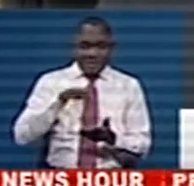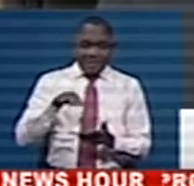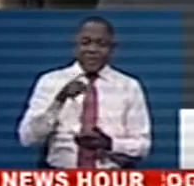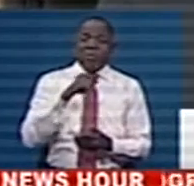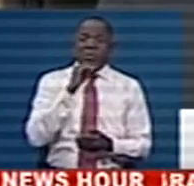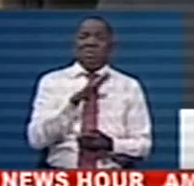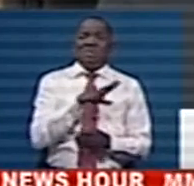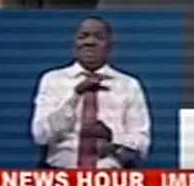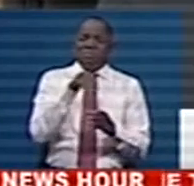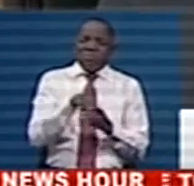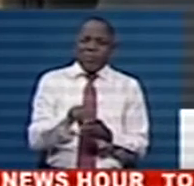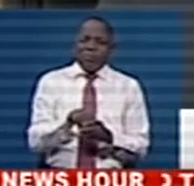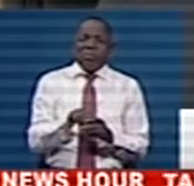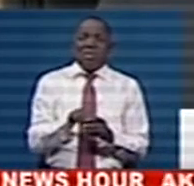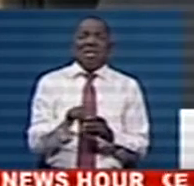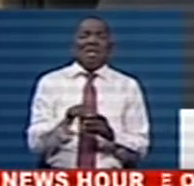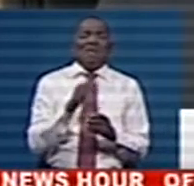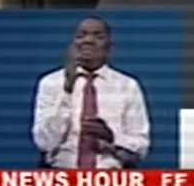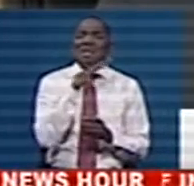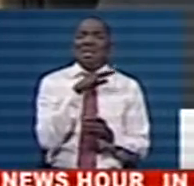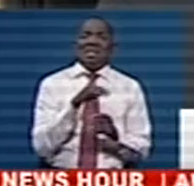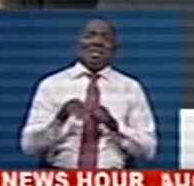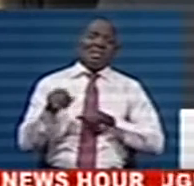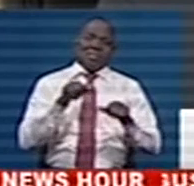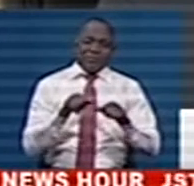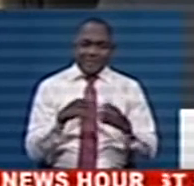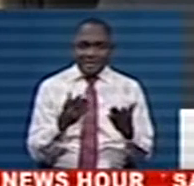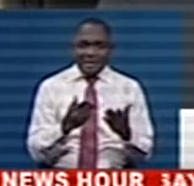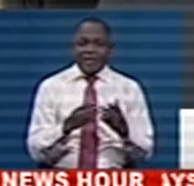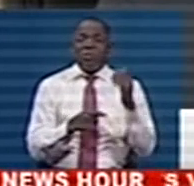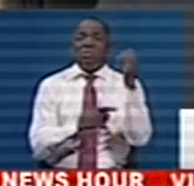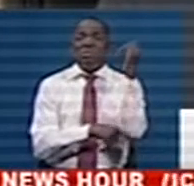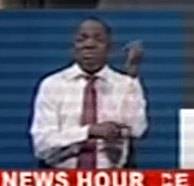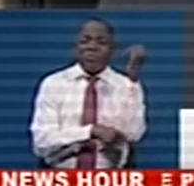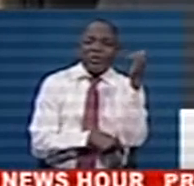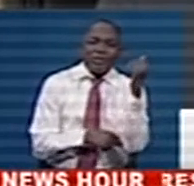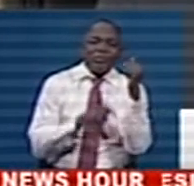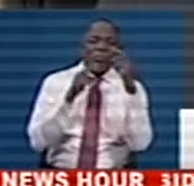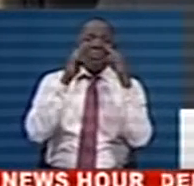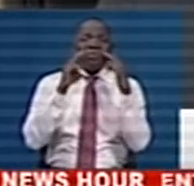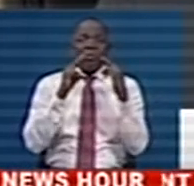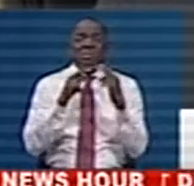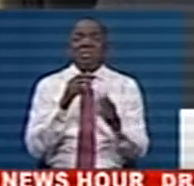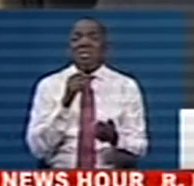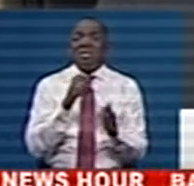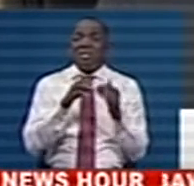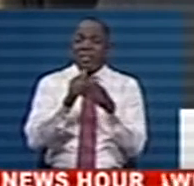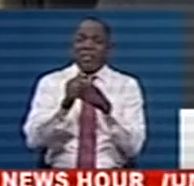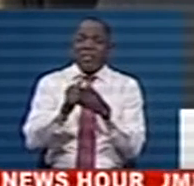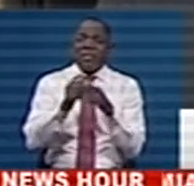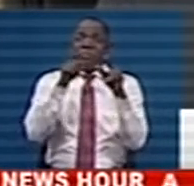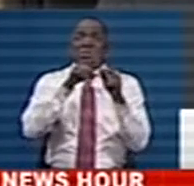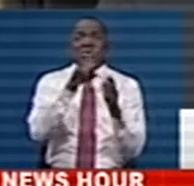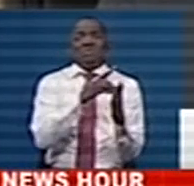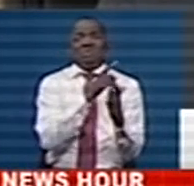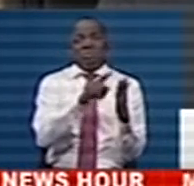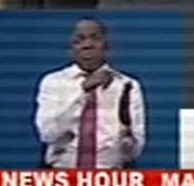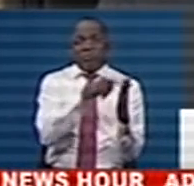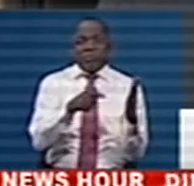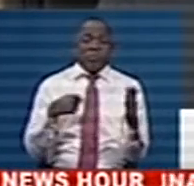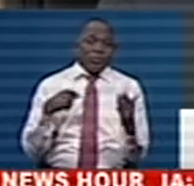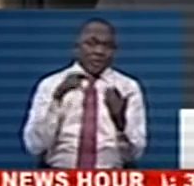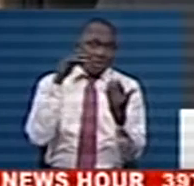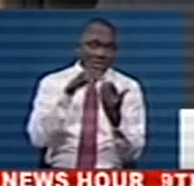not engage in any activity that may lead to the cancellation of their results. And we are very